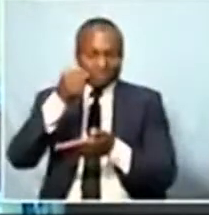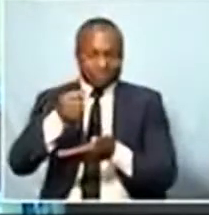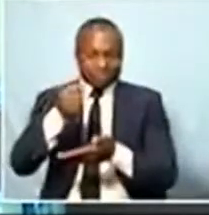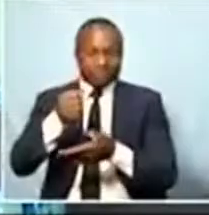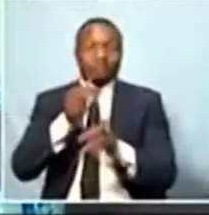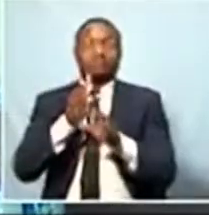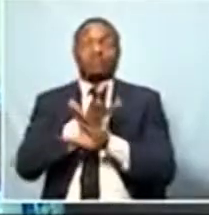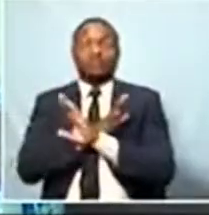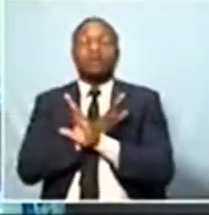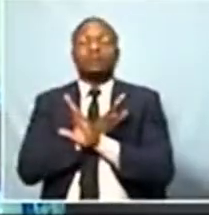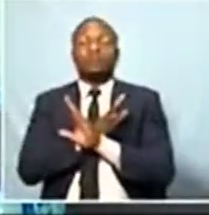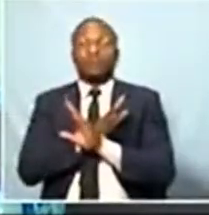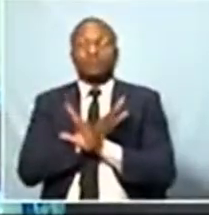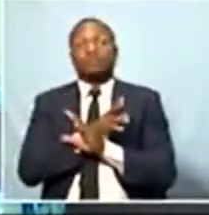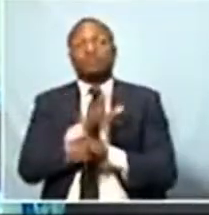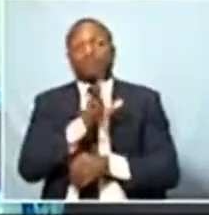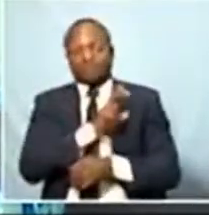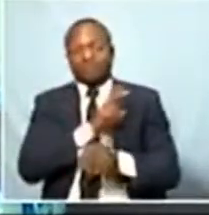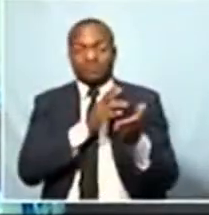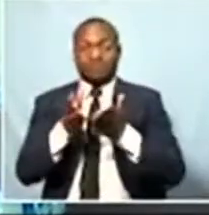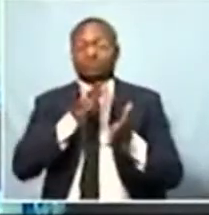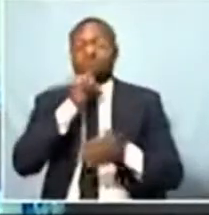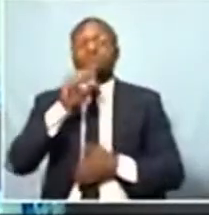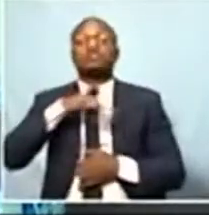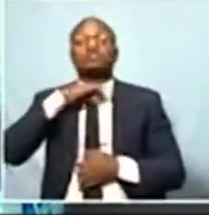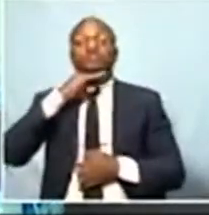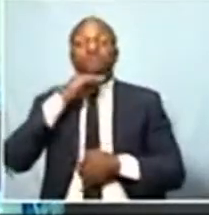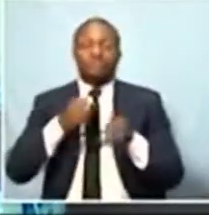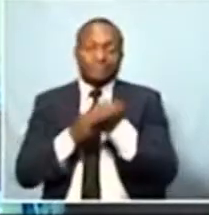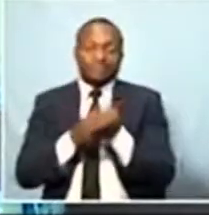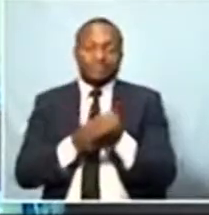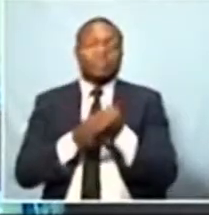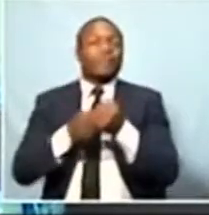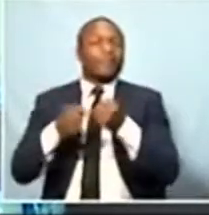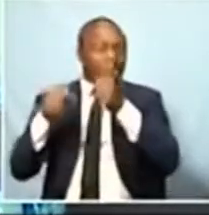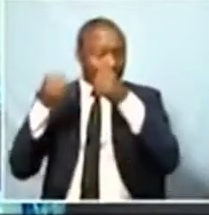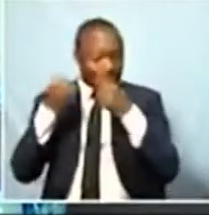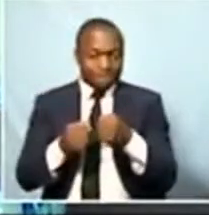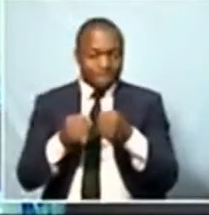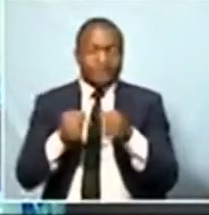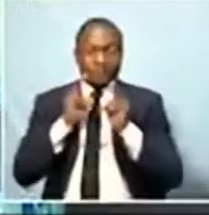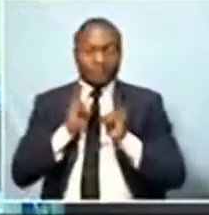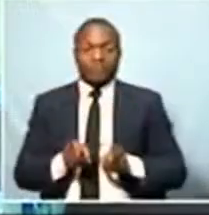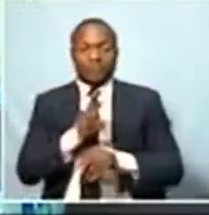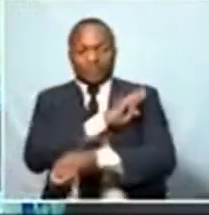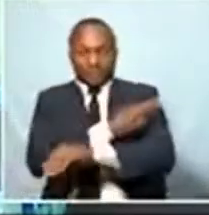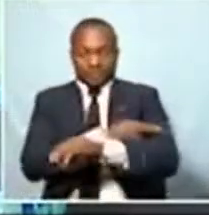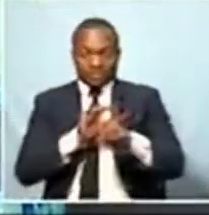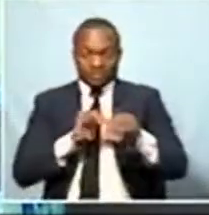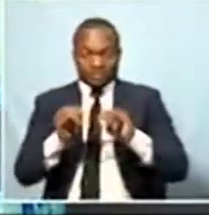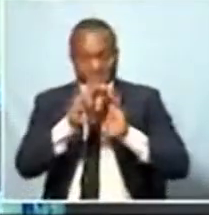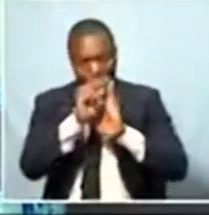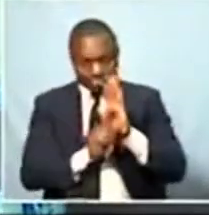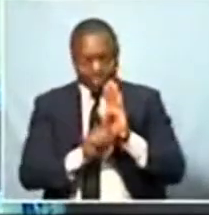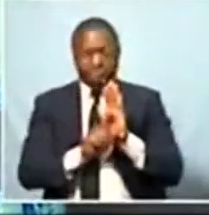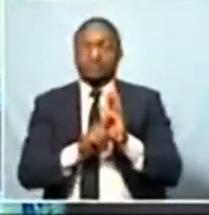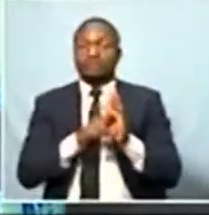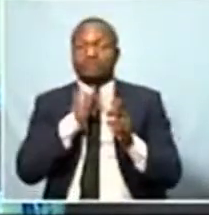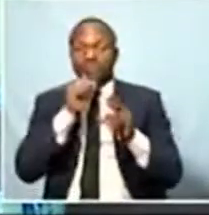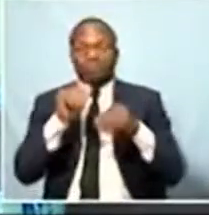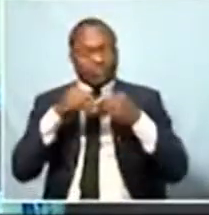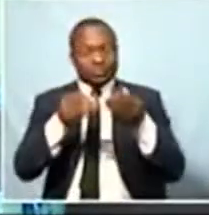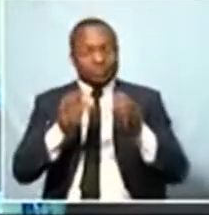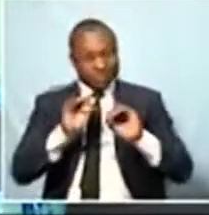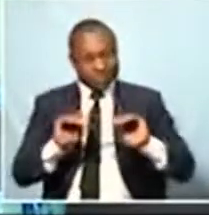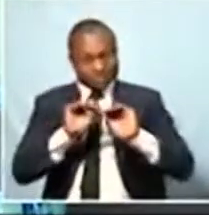for the Zambia Police Service Commission are adequate in order to support the strengthening of the human resource management policies, it has not provided for